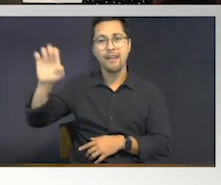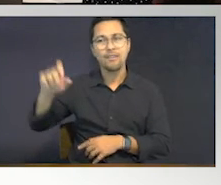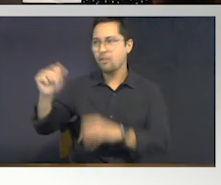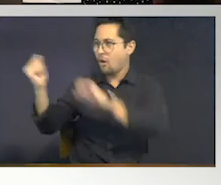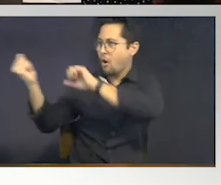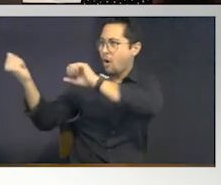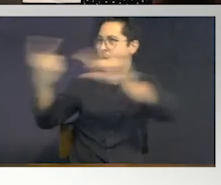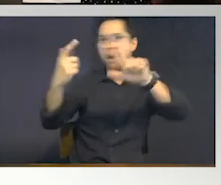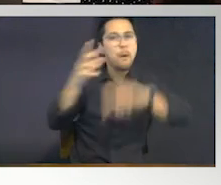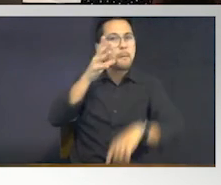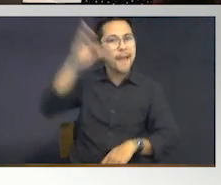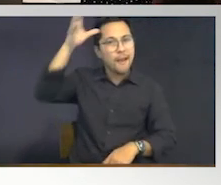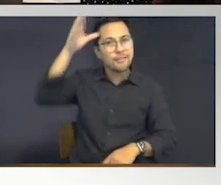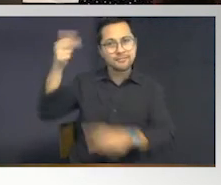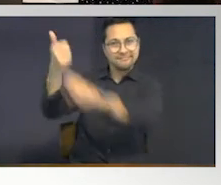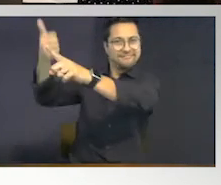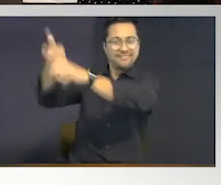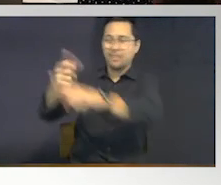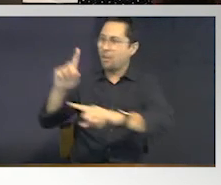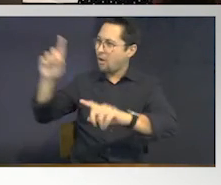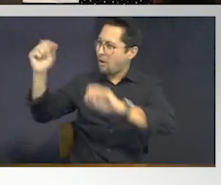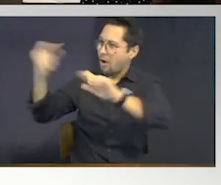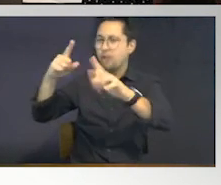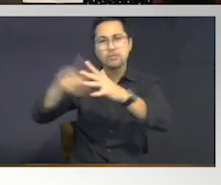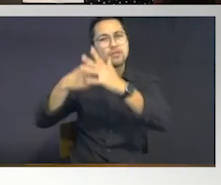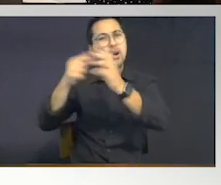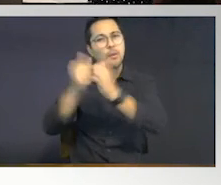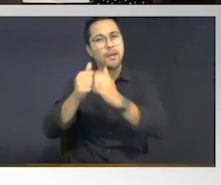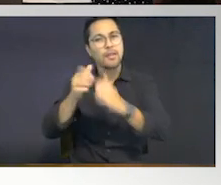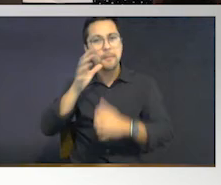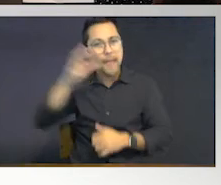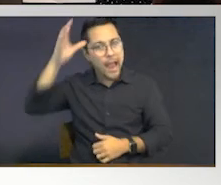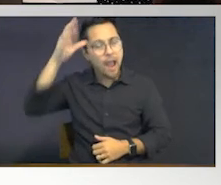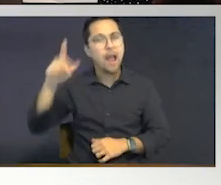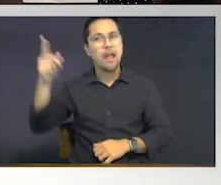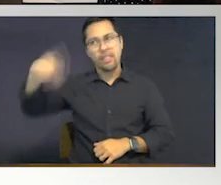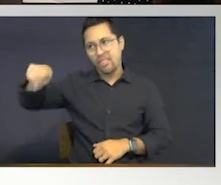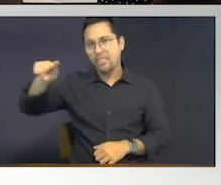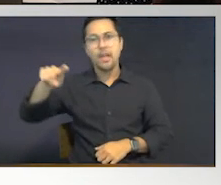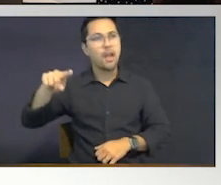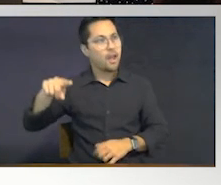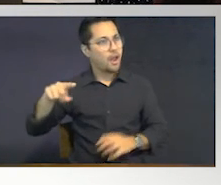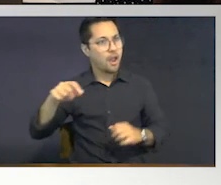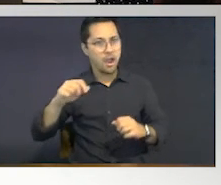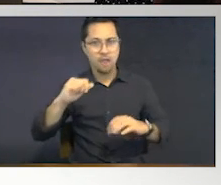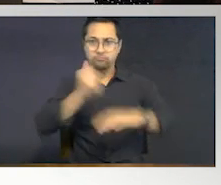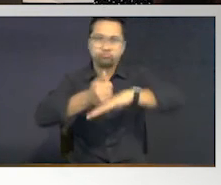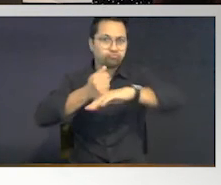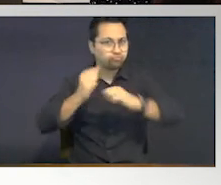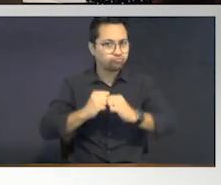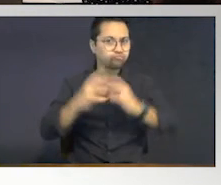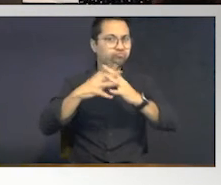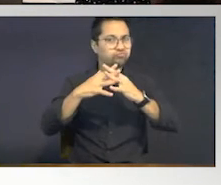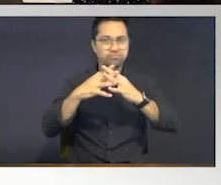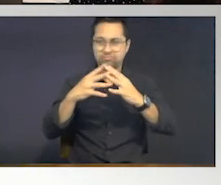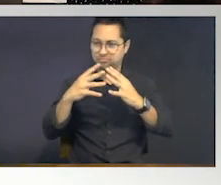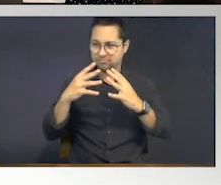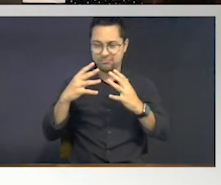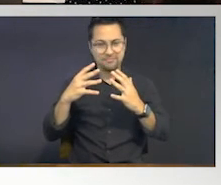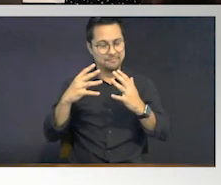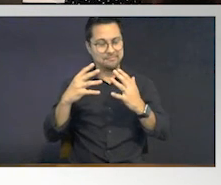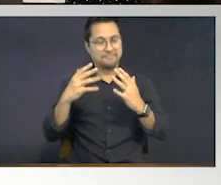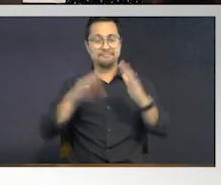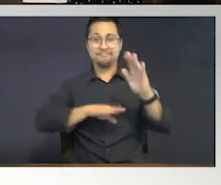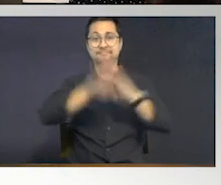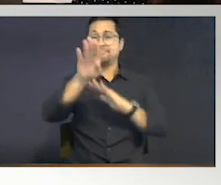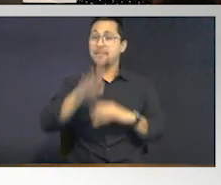all started from being a parent and grew this into what it is today. So parents